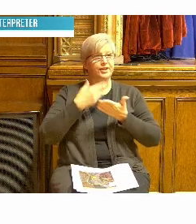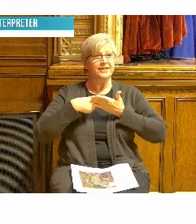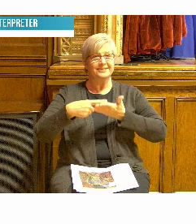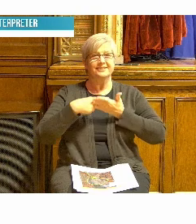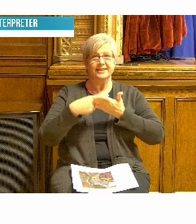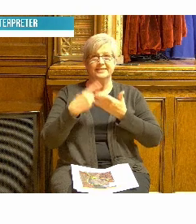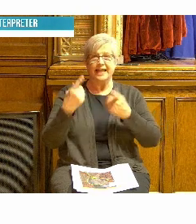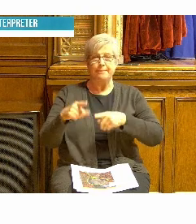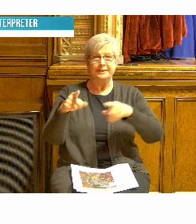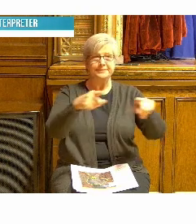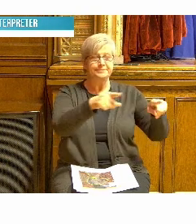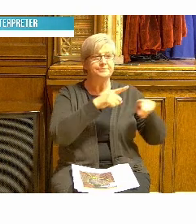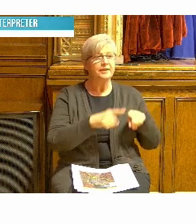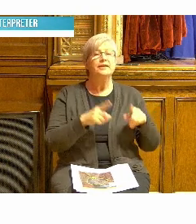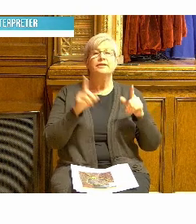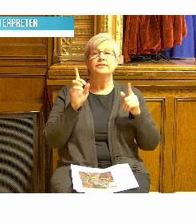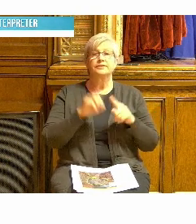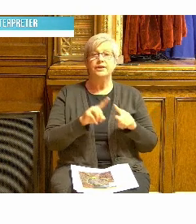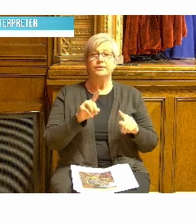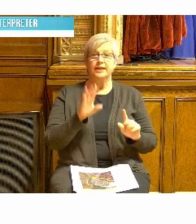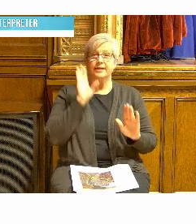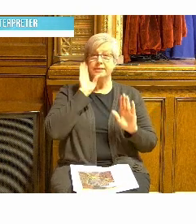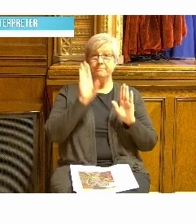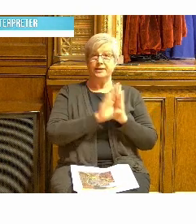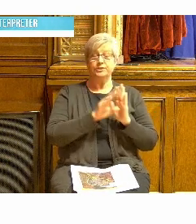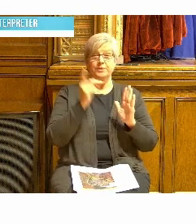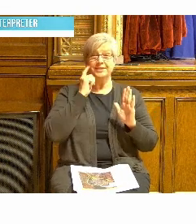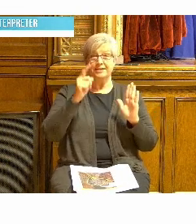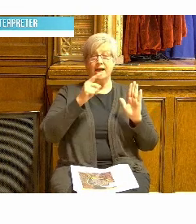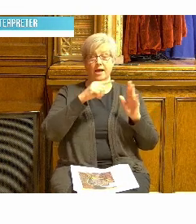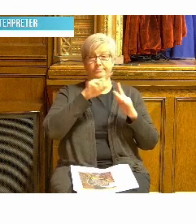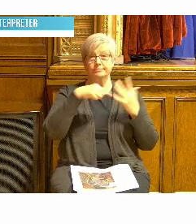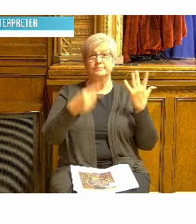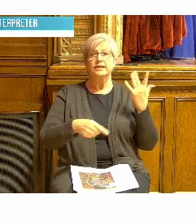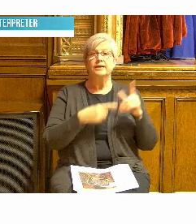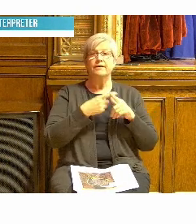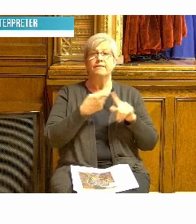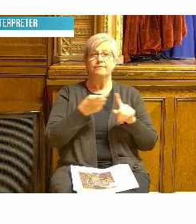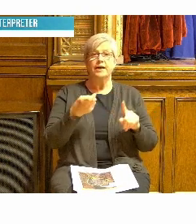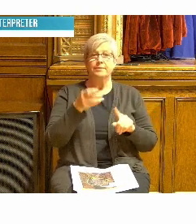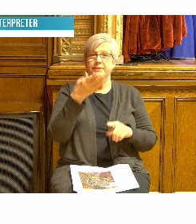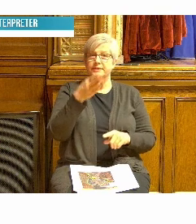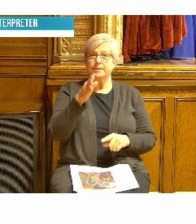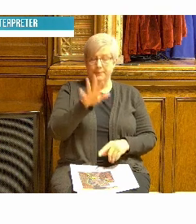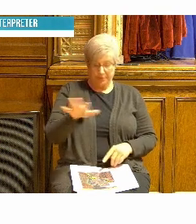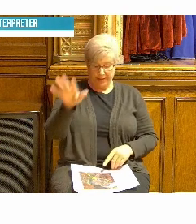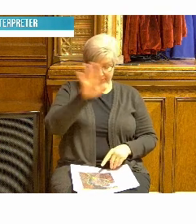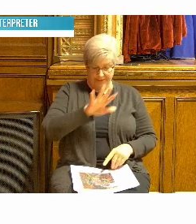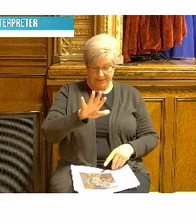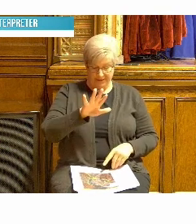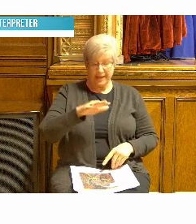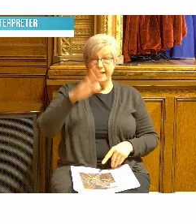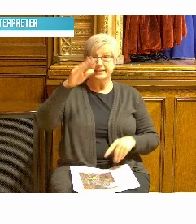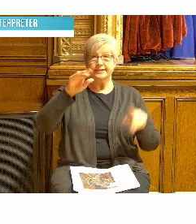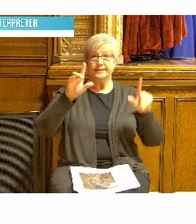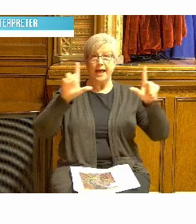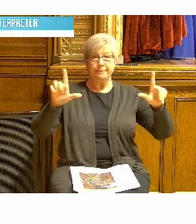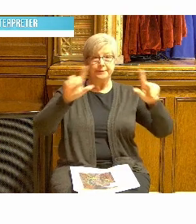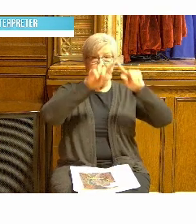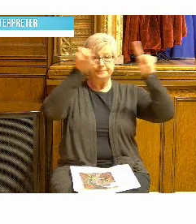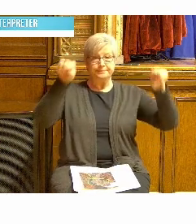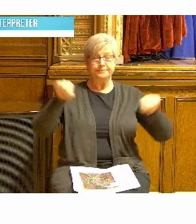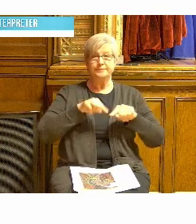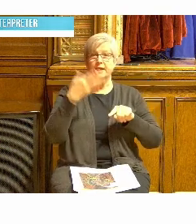tables. So the images that we were just looking at all came from this blue area at the top of the map around Joseph